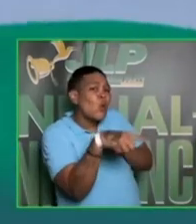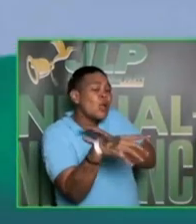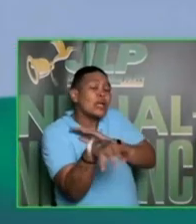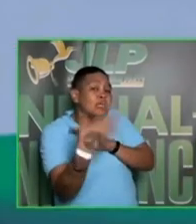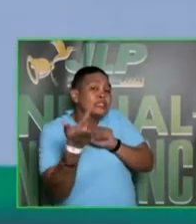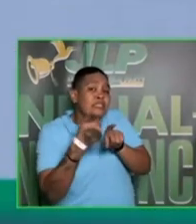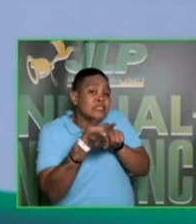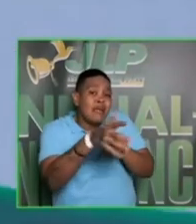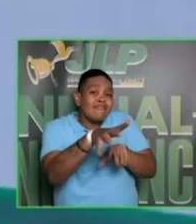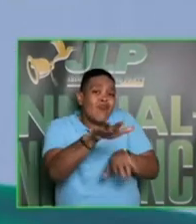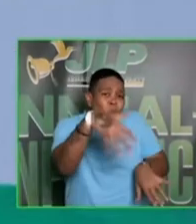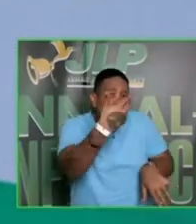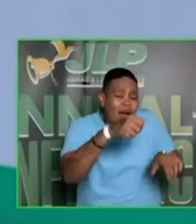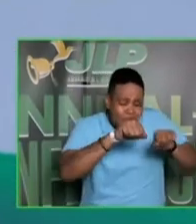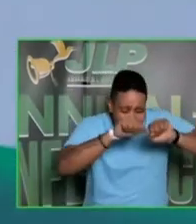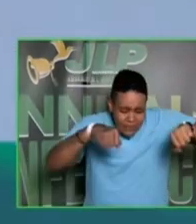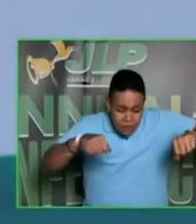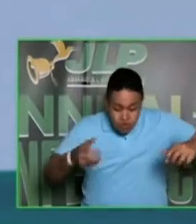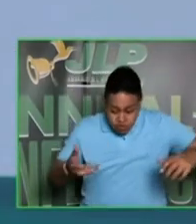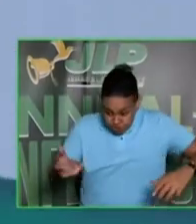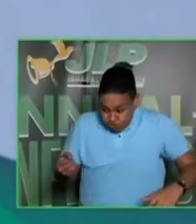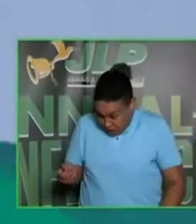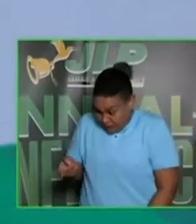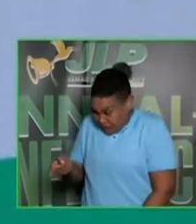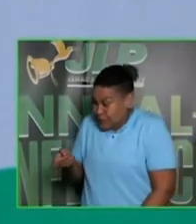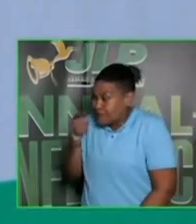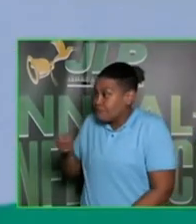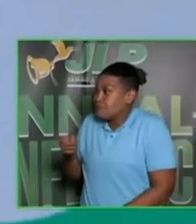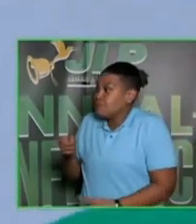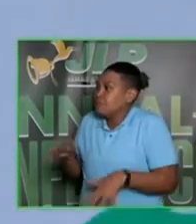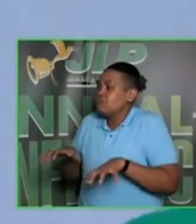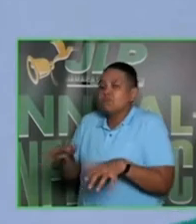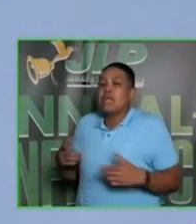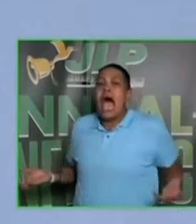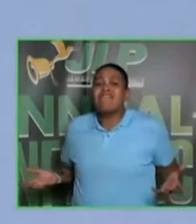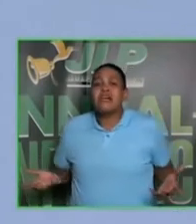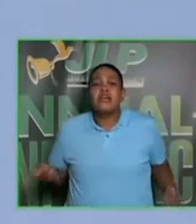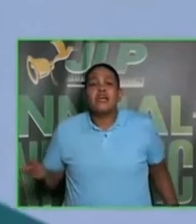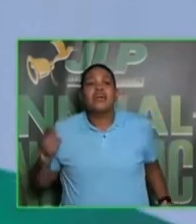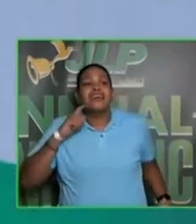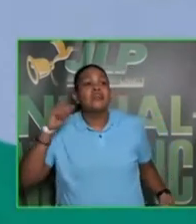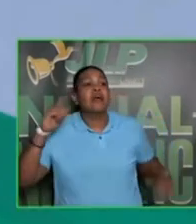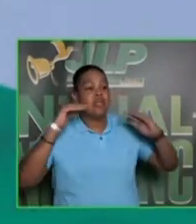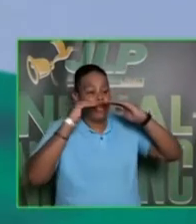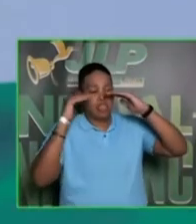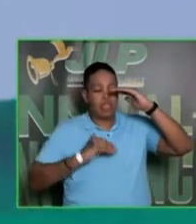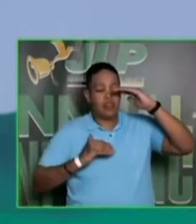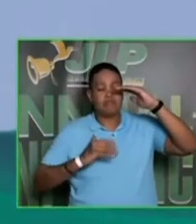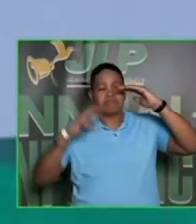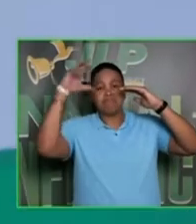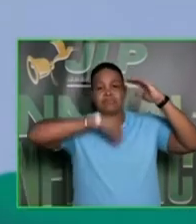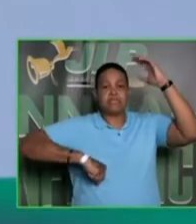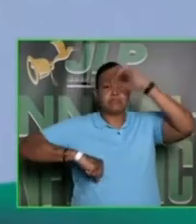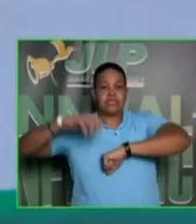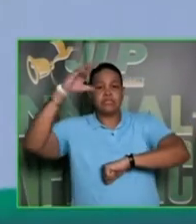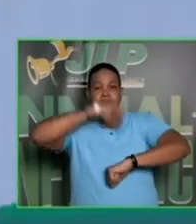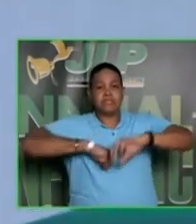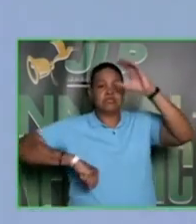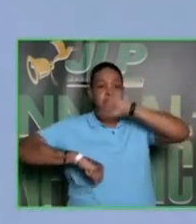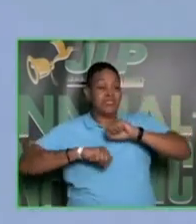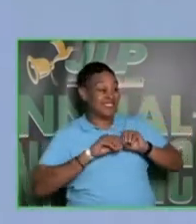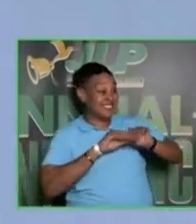do not systematically receive this benefit. So there is an inequity in the